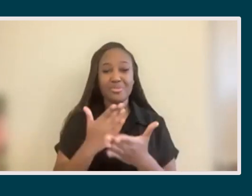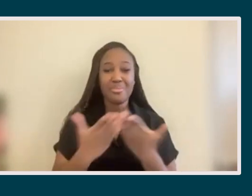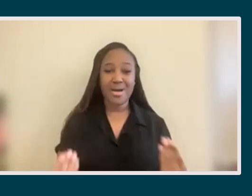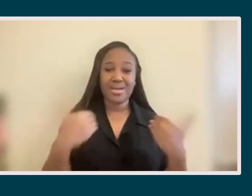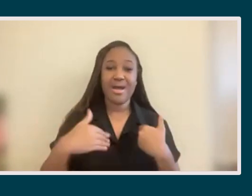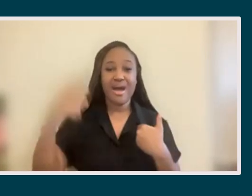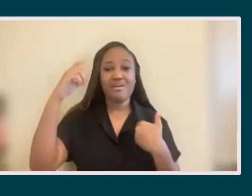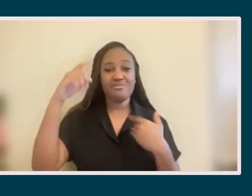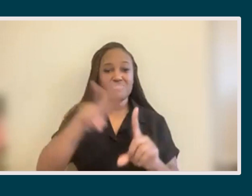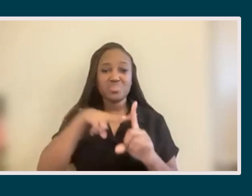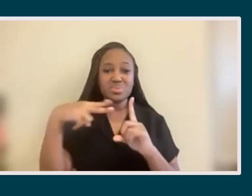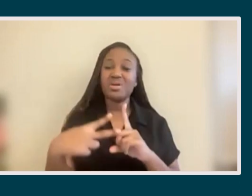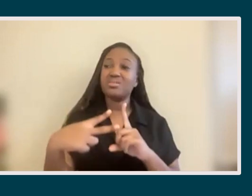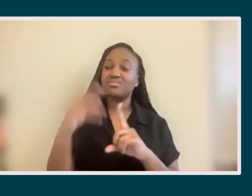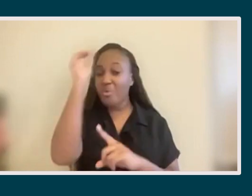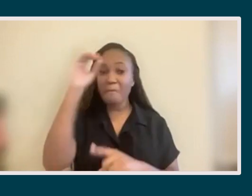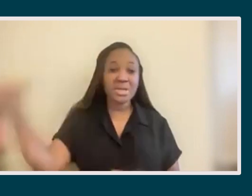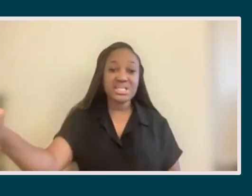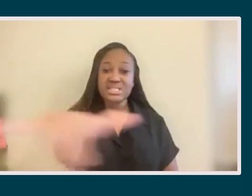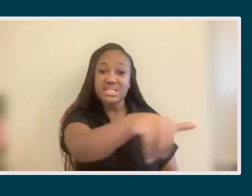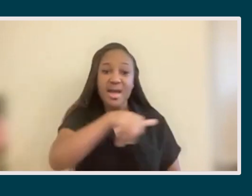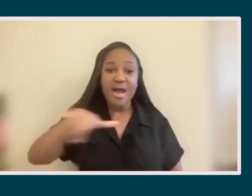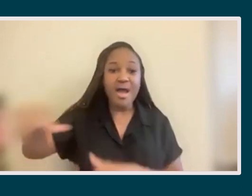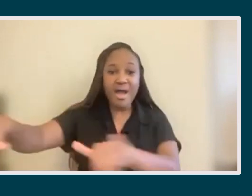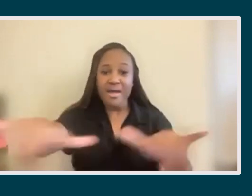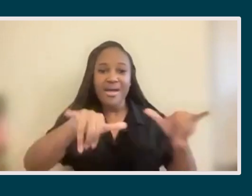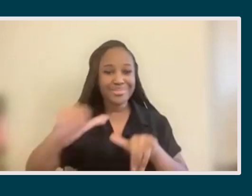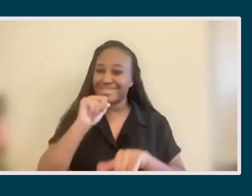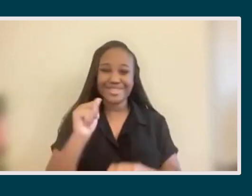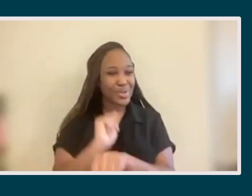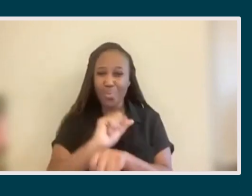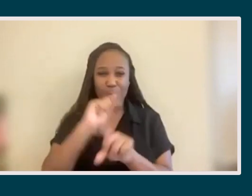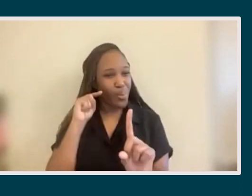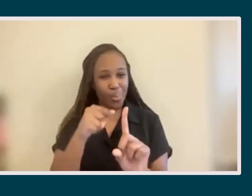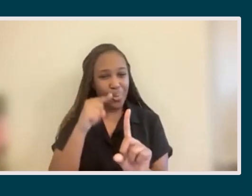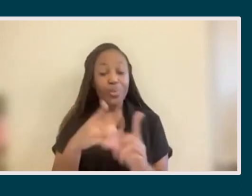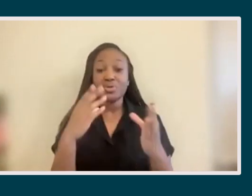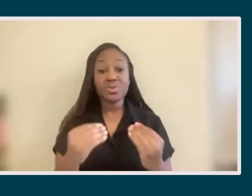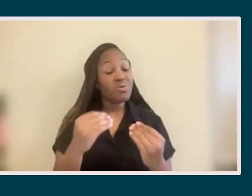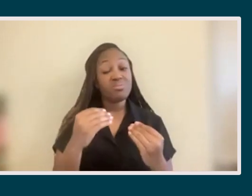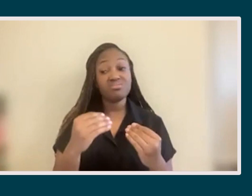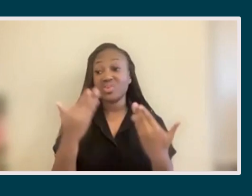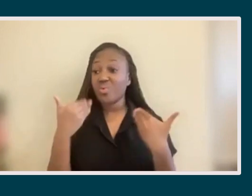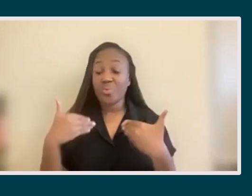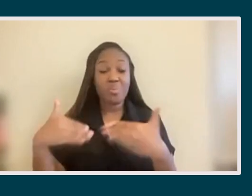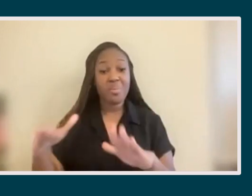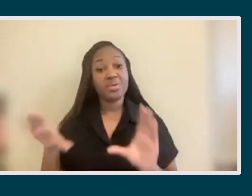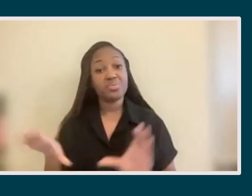opinions as we do, that's not the work. And so I would send you back into your homework